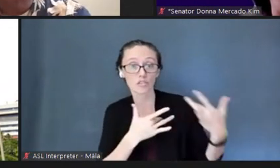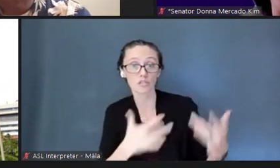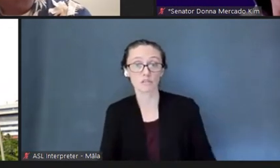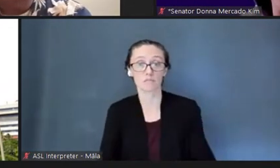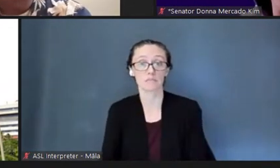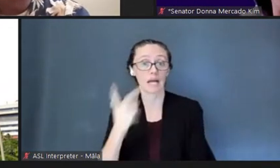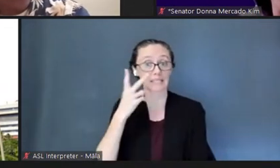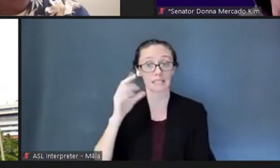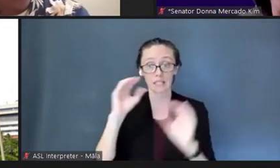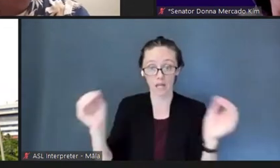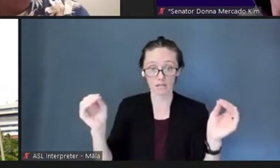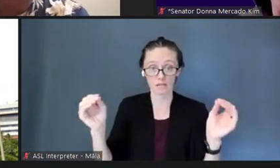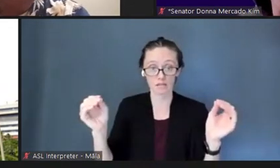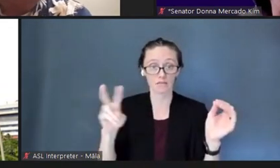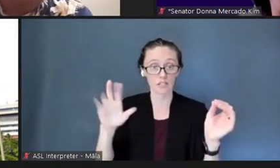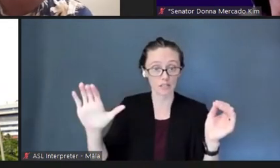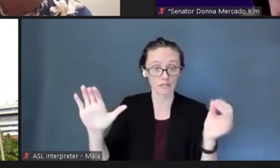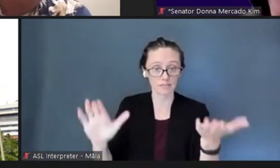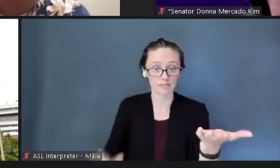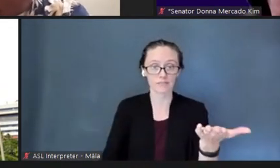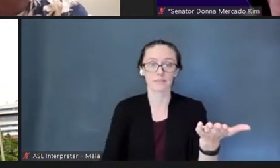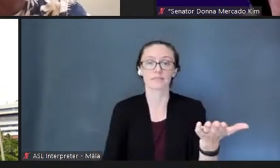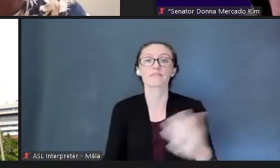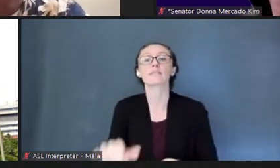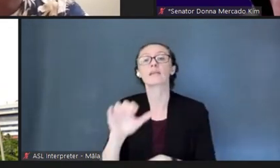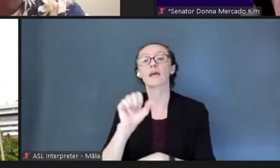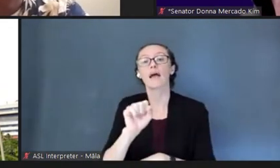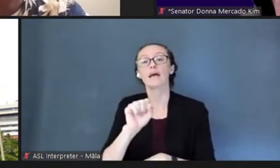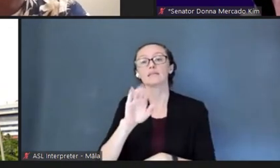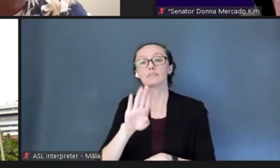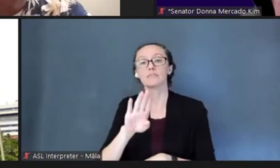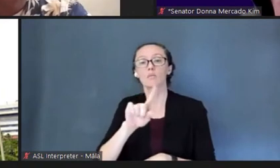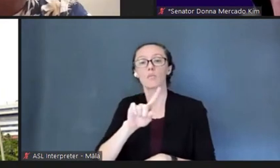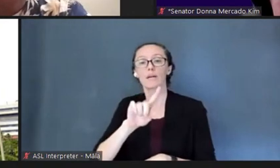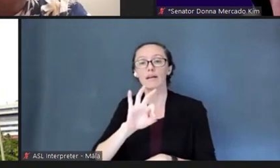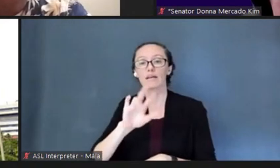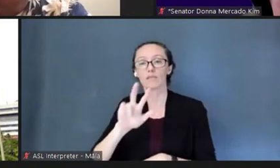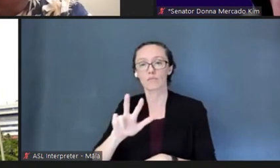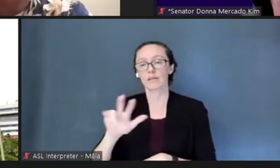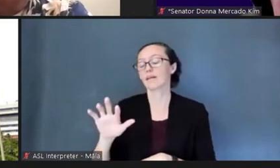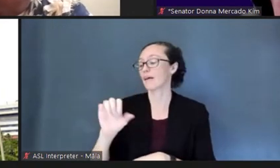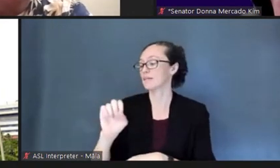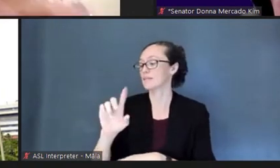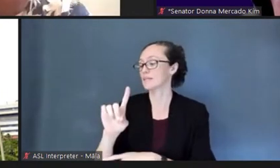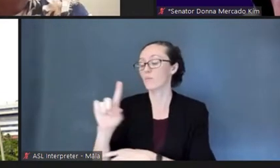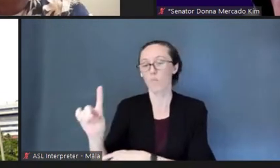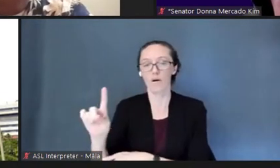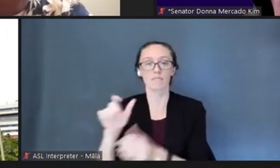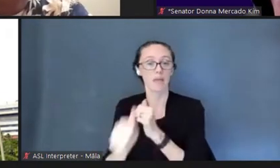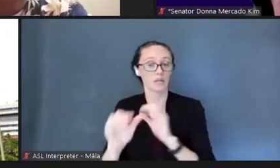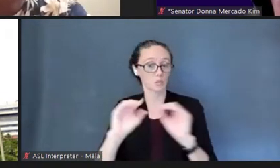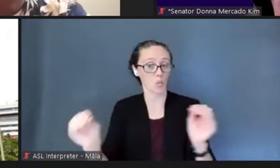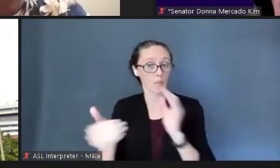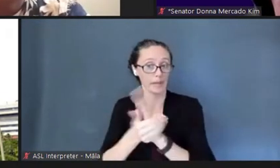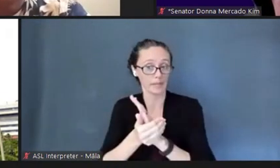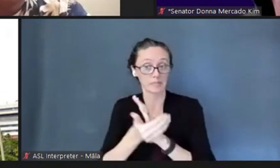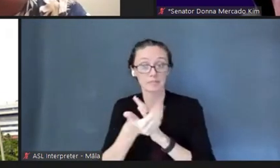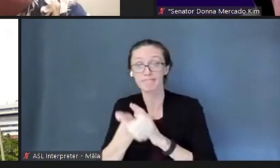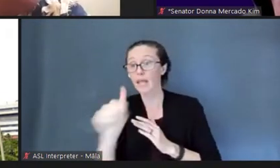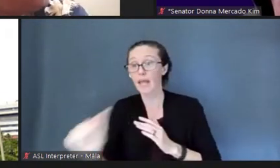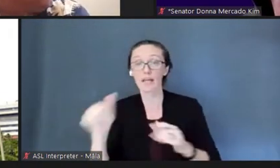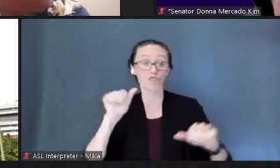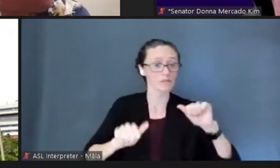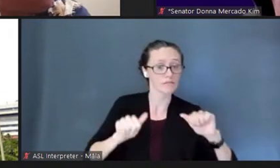Seeing none, Vice Chair. Members, SB 193, SD1, passing unamended. Are there any reservations or